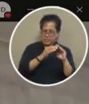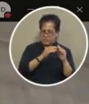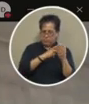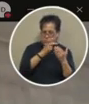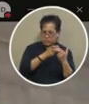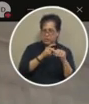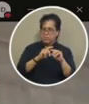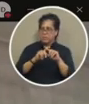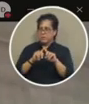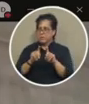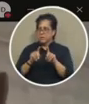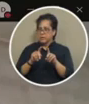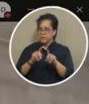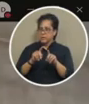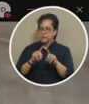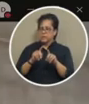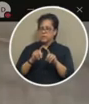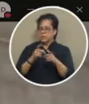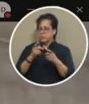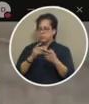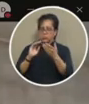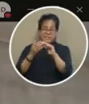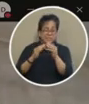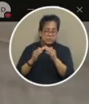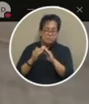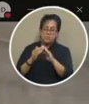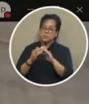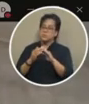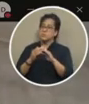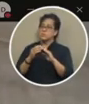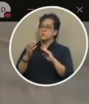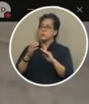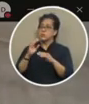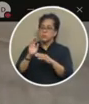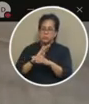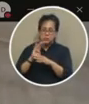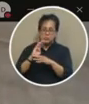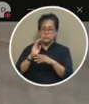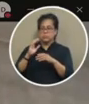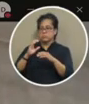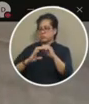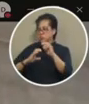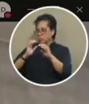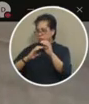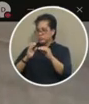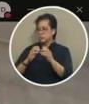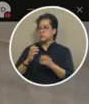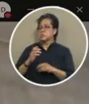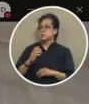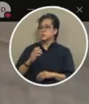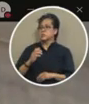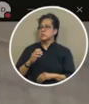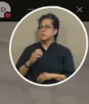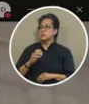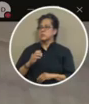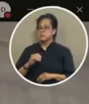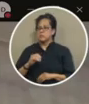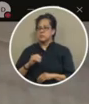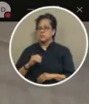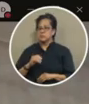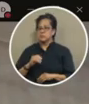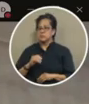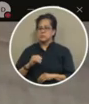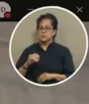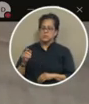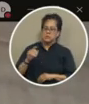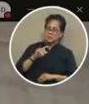projects, specifically residential and commercial construction that is not necessary at this time. Representative Anello, this is Tommy